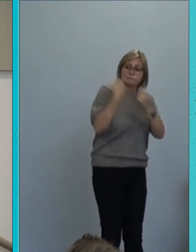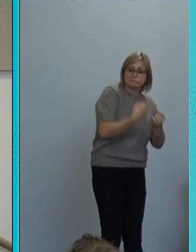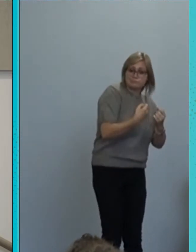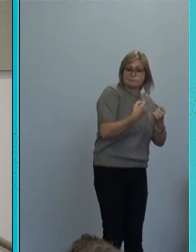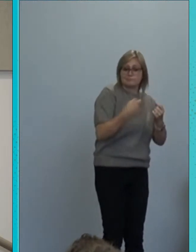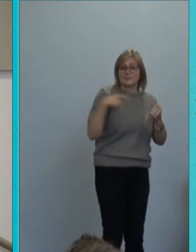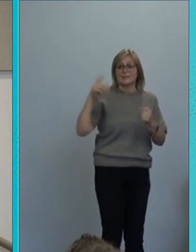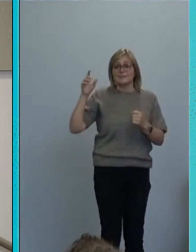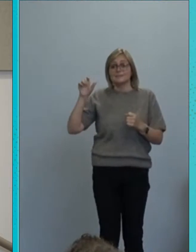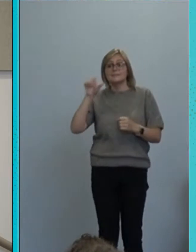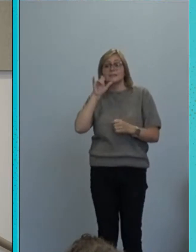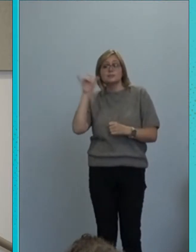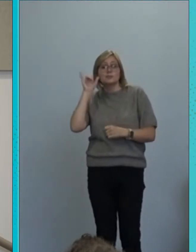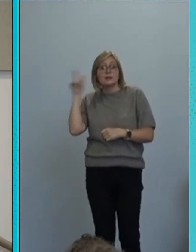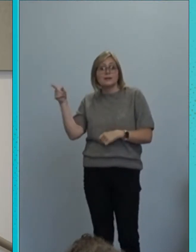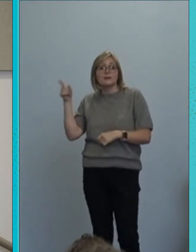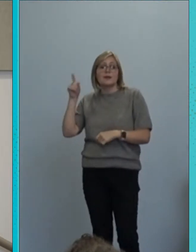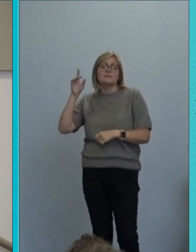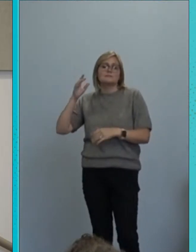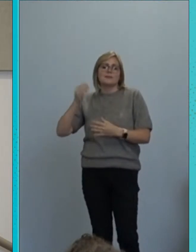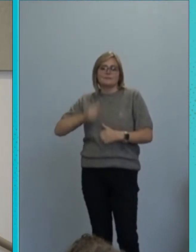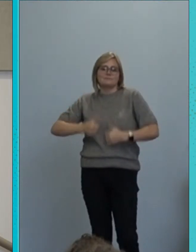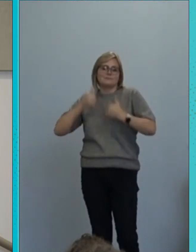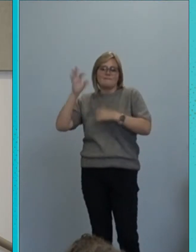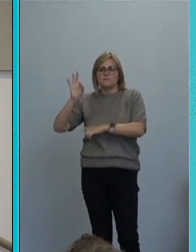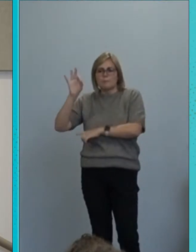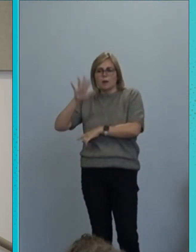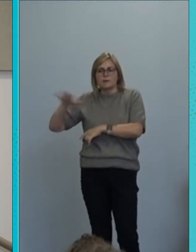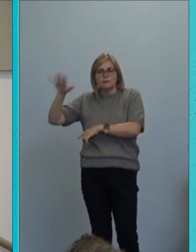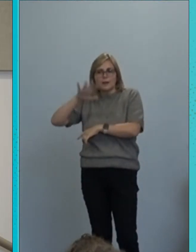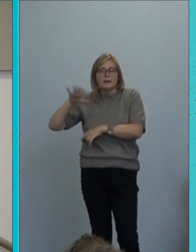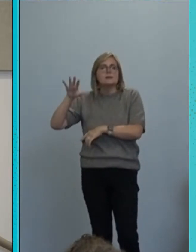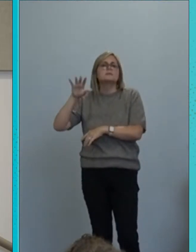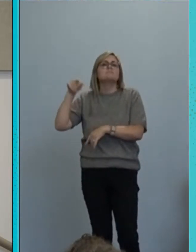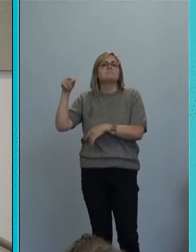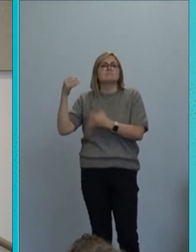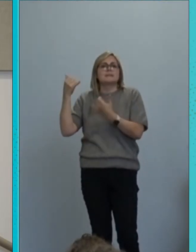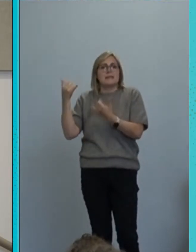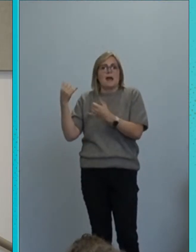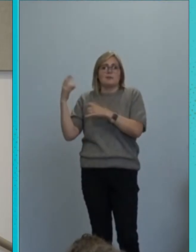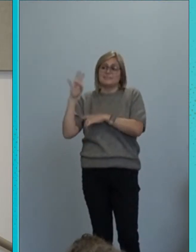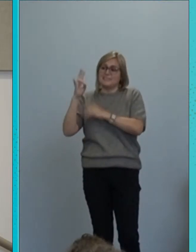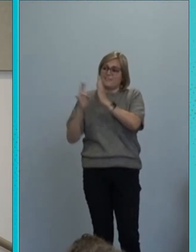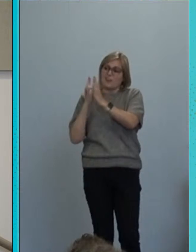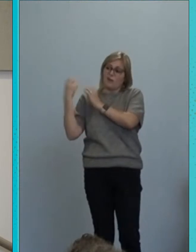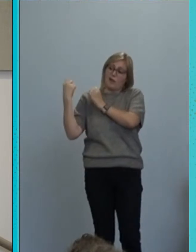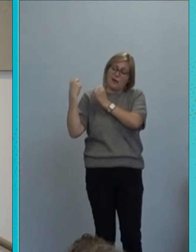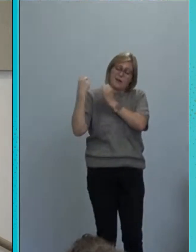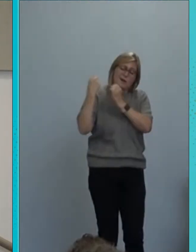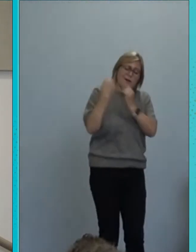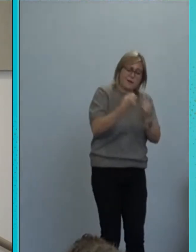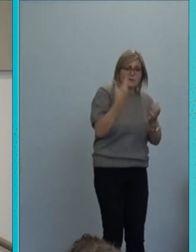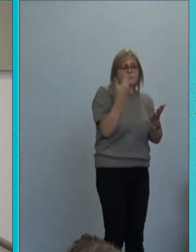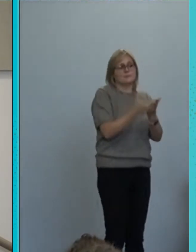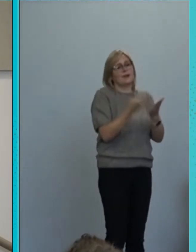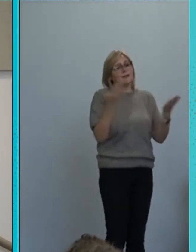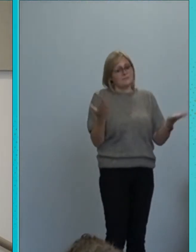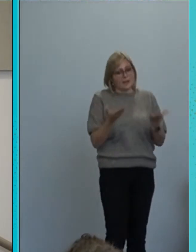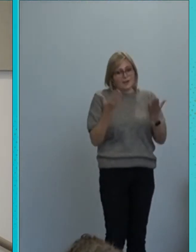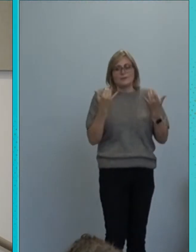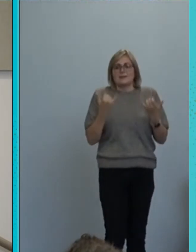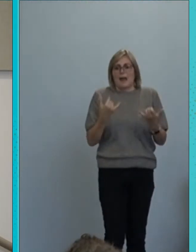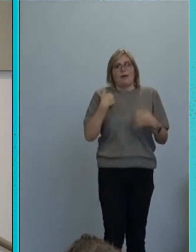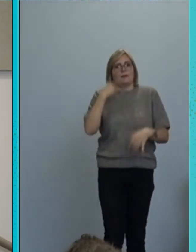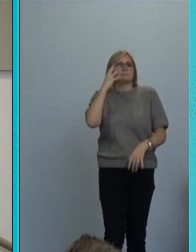from my home in the Bay Area, the 7-hour drive that I have come to know very